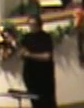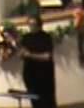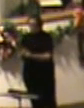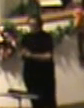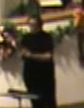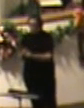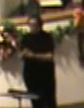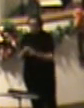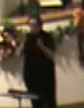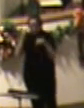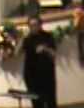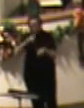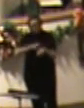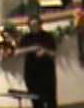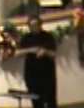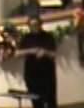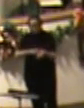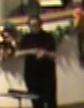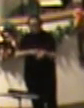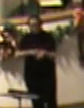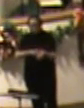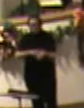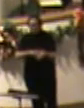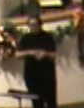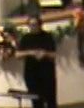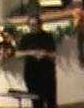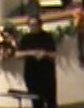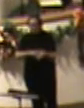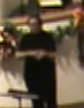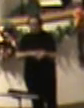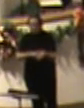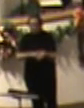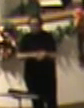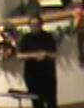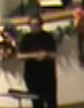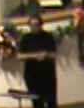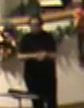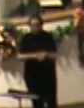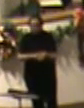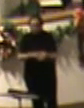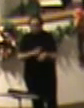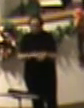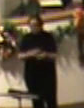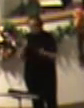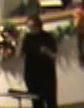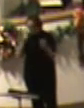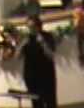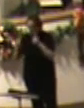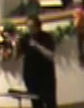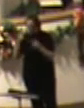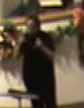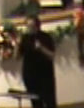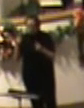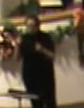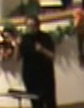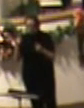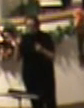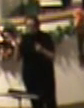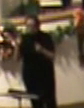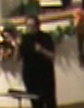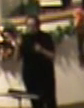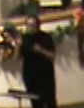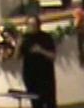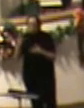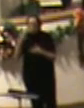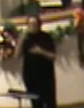Hope that you'll take some time. I know you've been going pretty quick, but take some time to reflect on the things that you see God